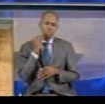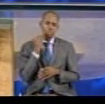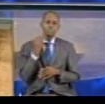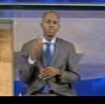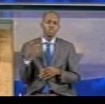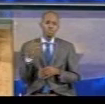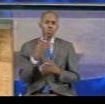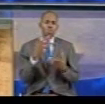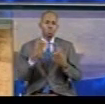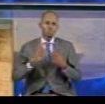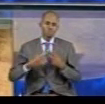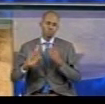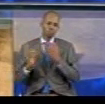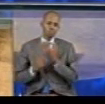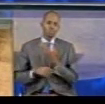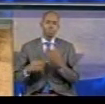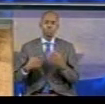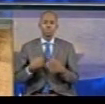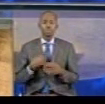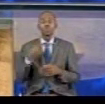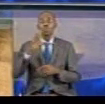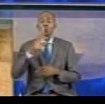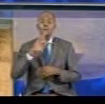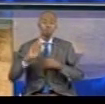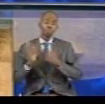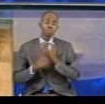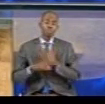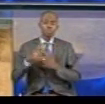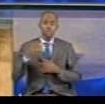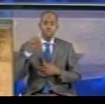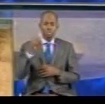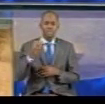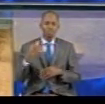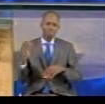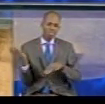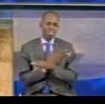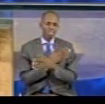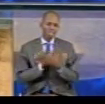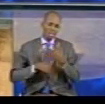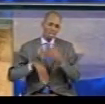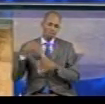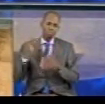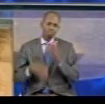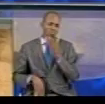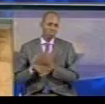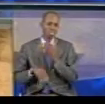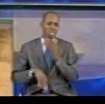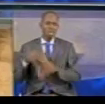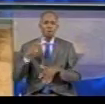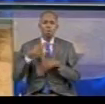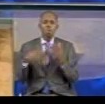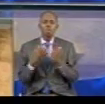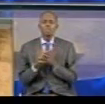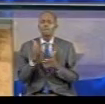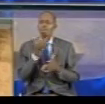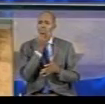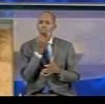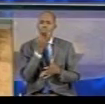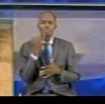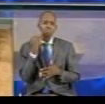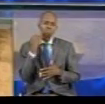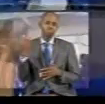torture me. You're torturing yourself. Cast away all that supposition. It